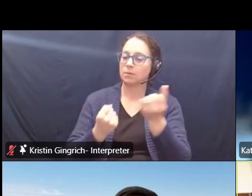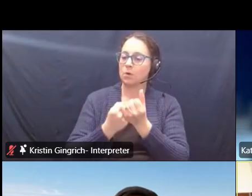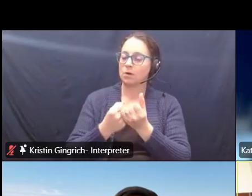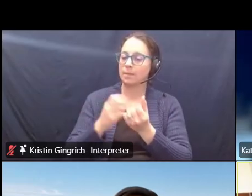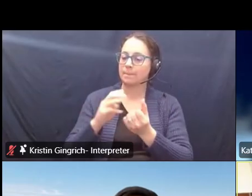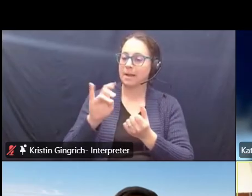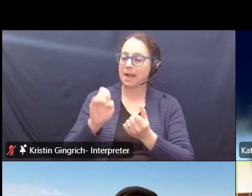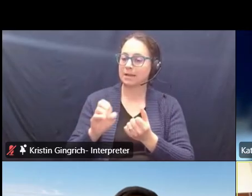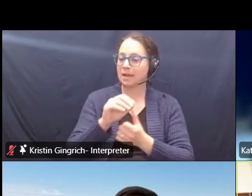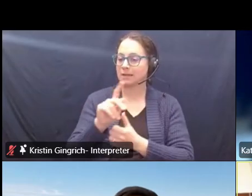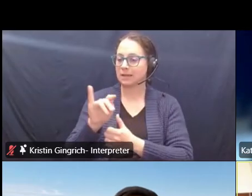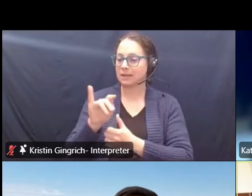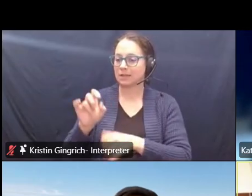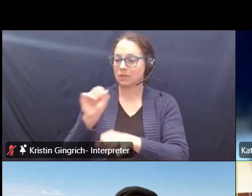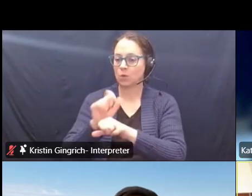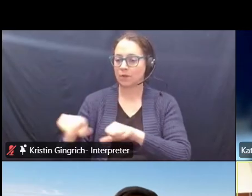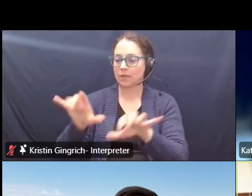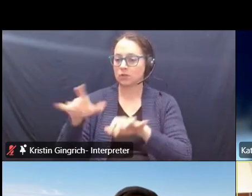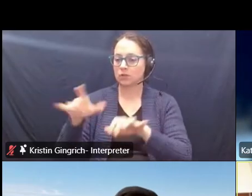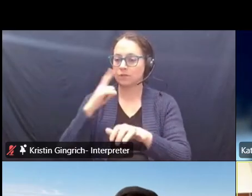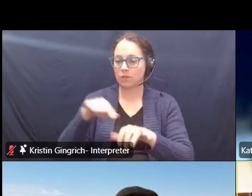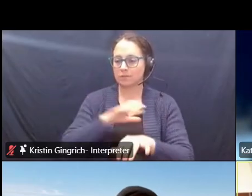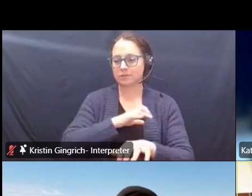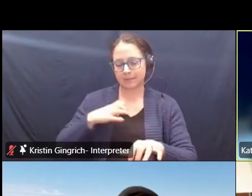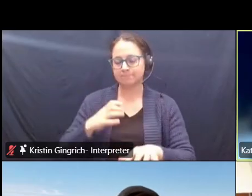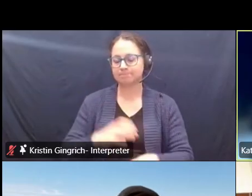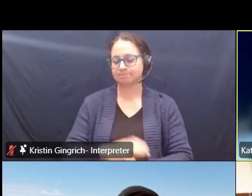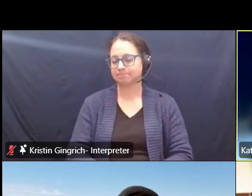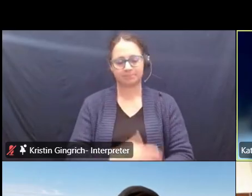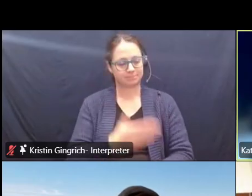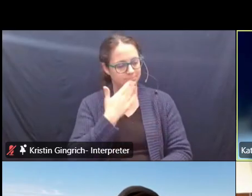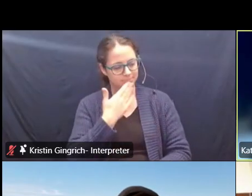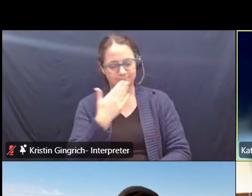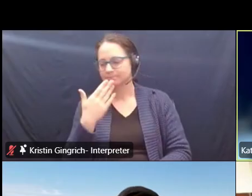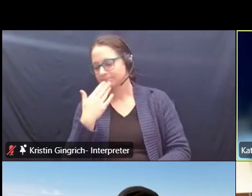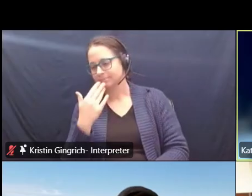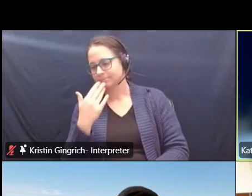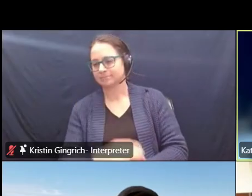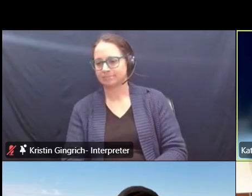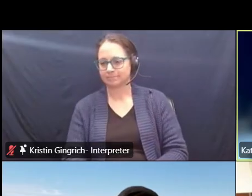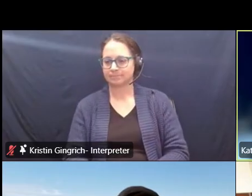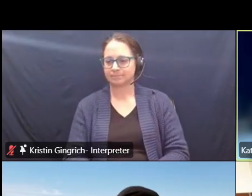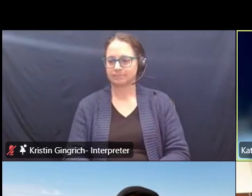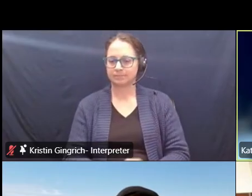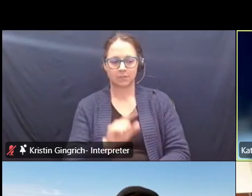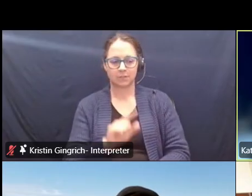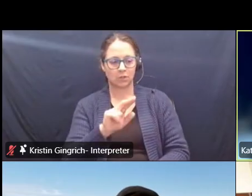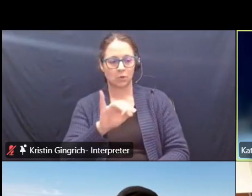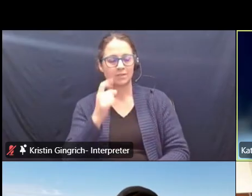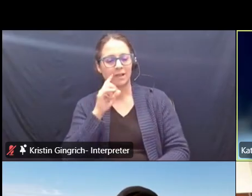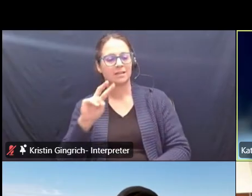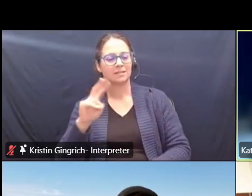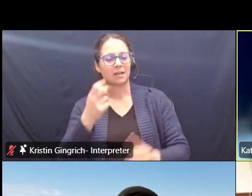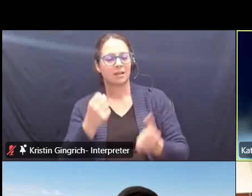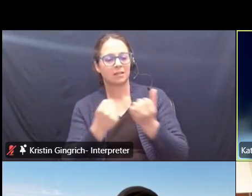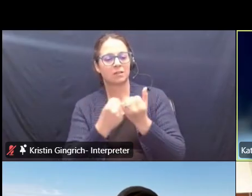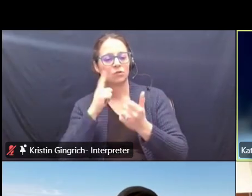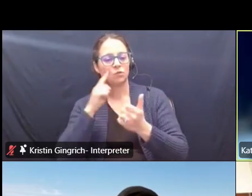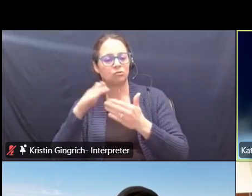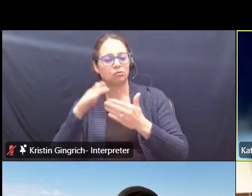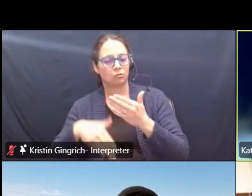and Katie and the work they do for this committee. Thank you. This is Luis. I second the motion to adjourn.